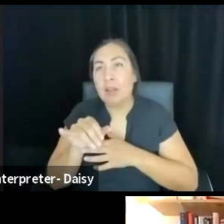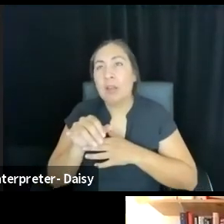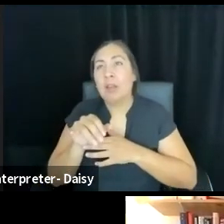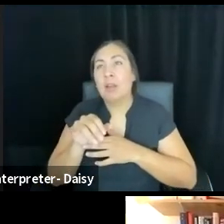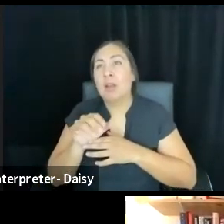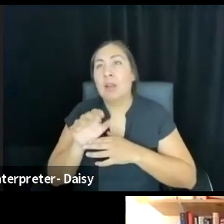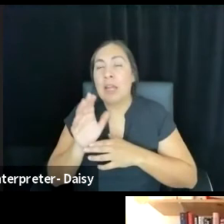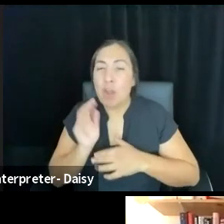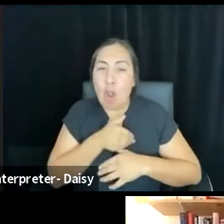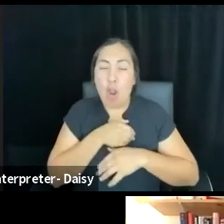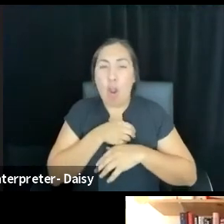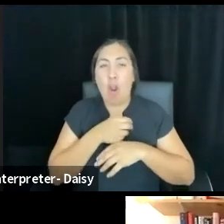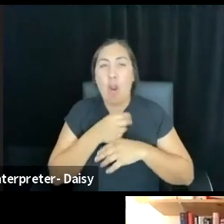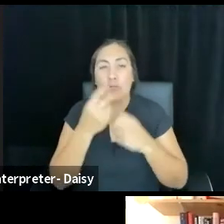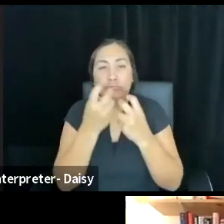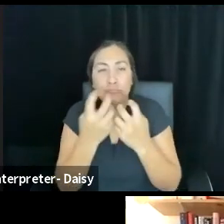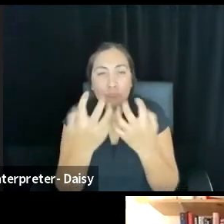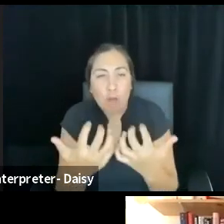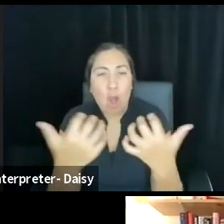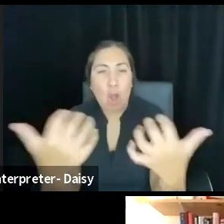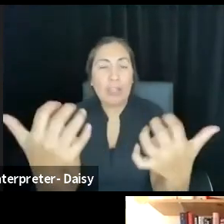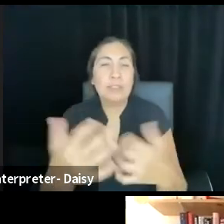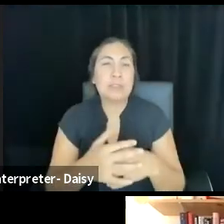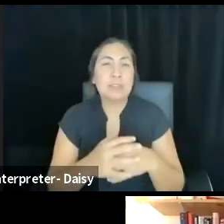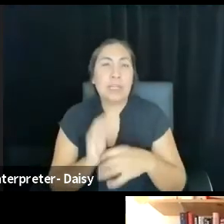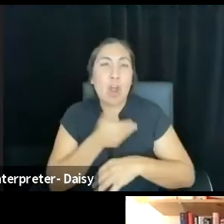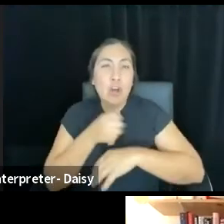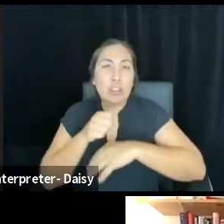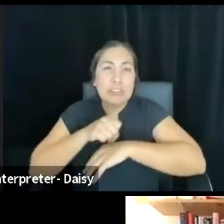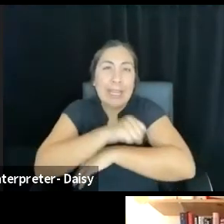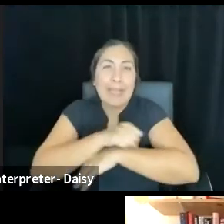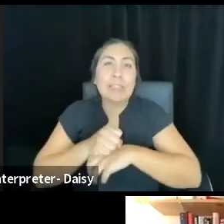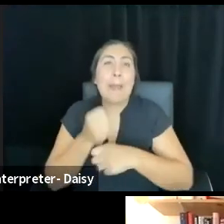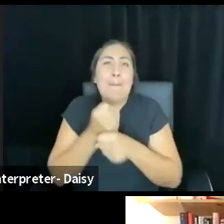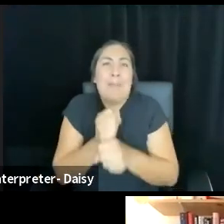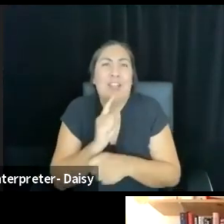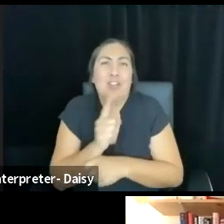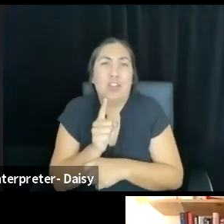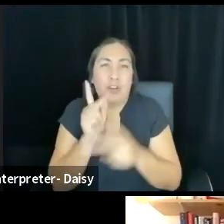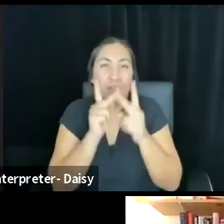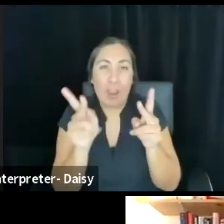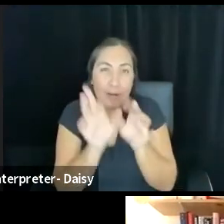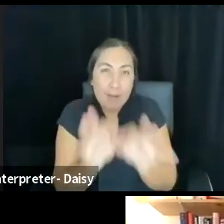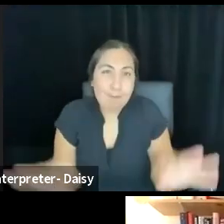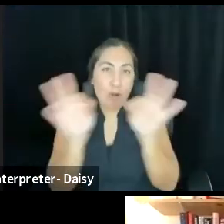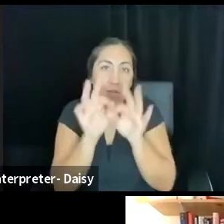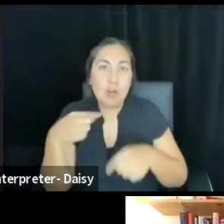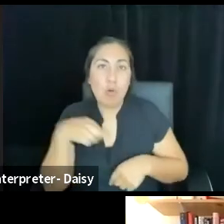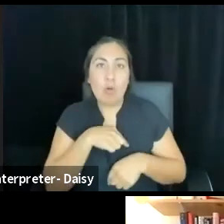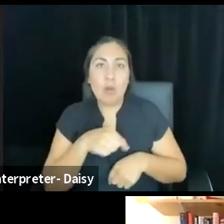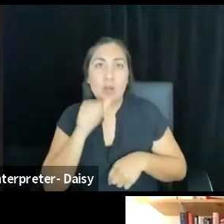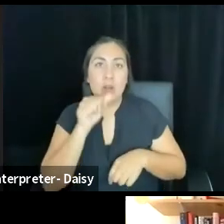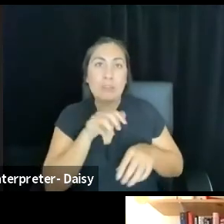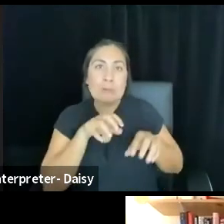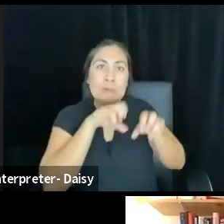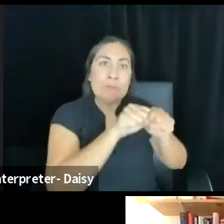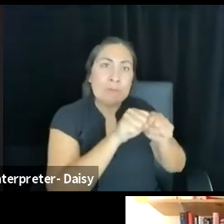it's very, very, very important for us to not cling, as Stephanie was saying, to what was,